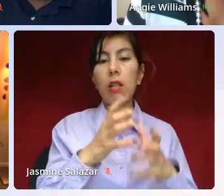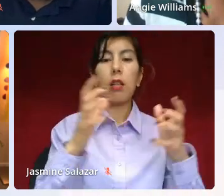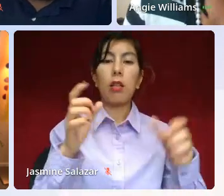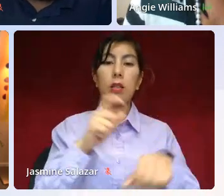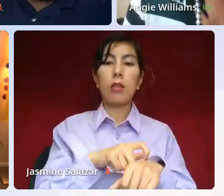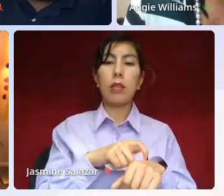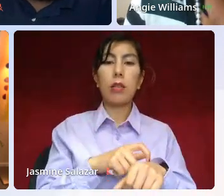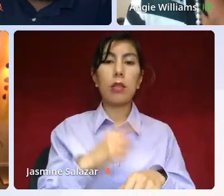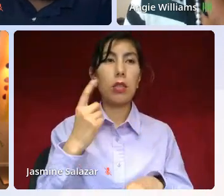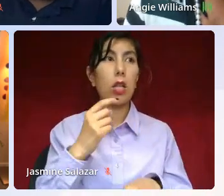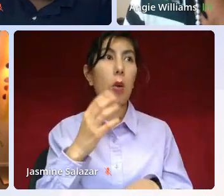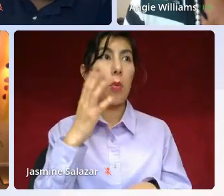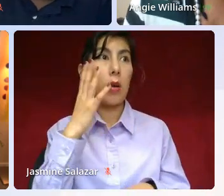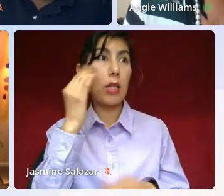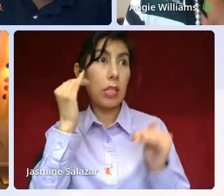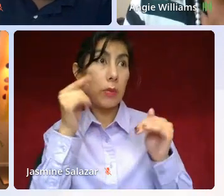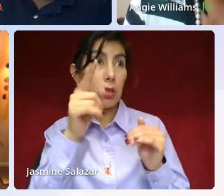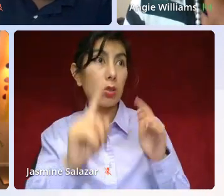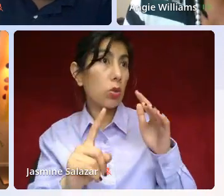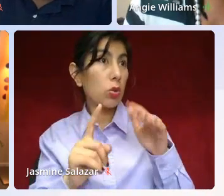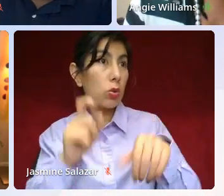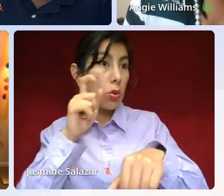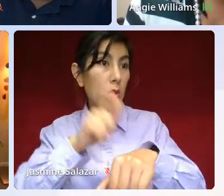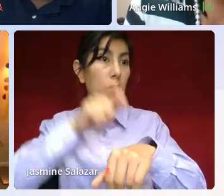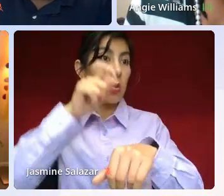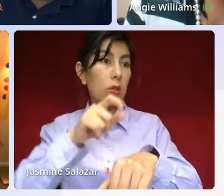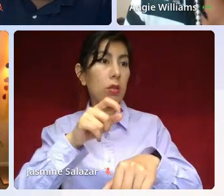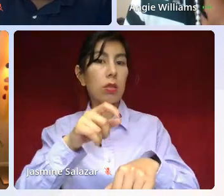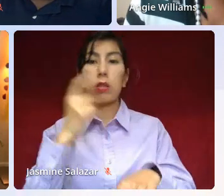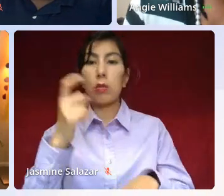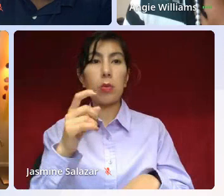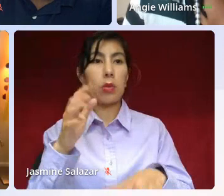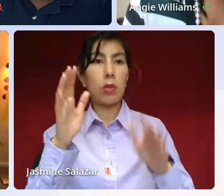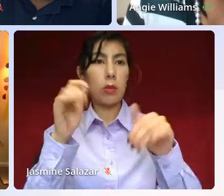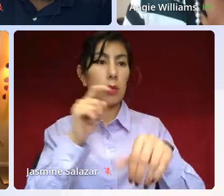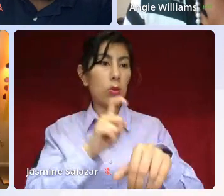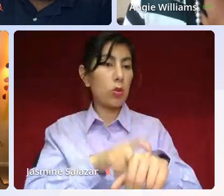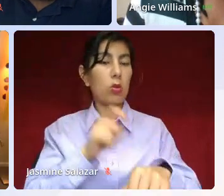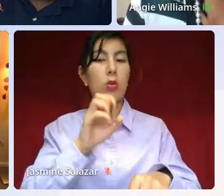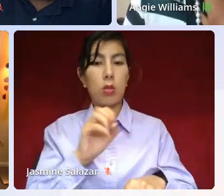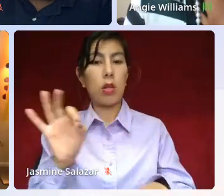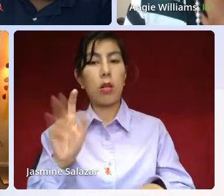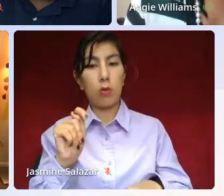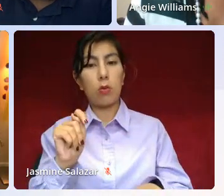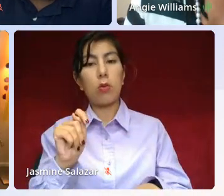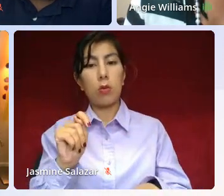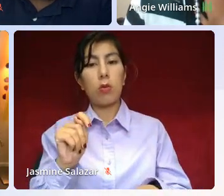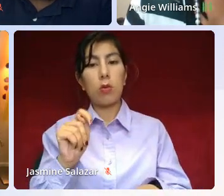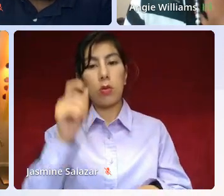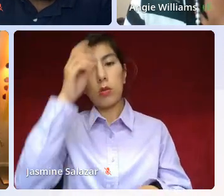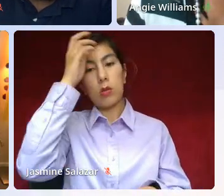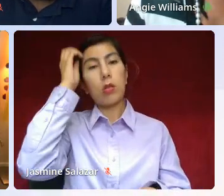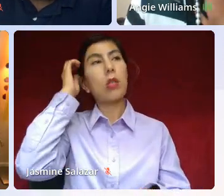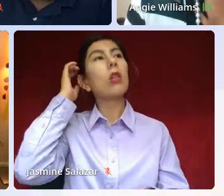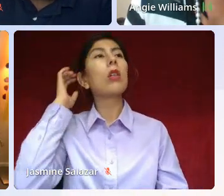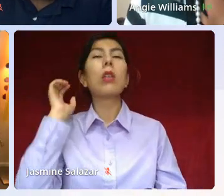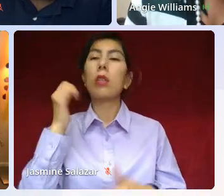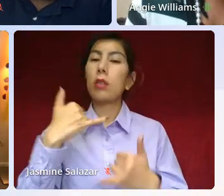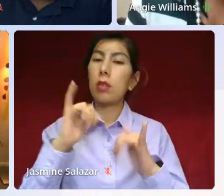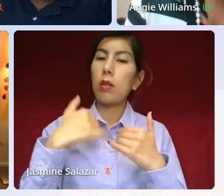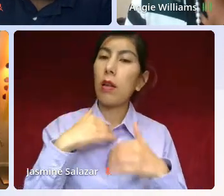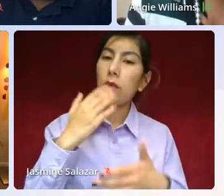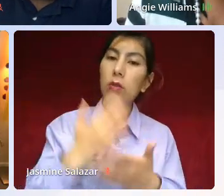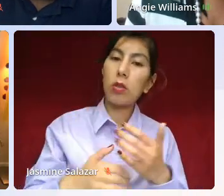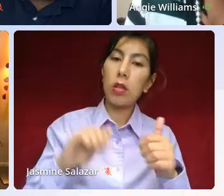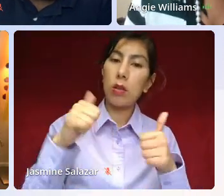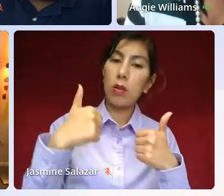is expecting for you to clock in, somebody is expecting for you to clock out. And even though we might have some tough challenges on